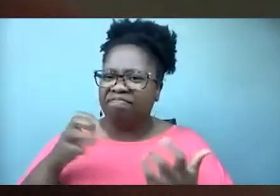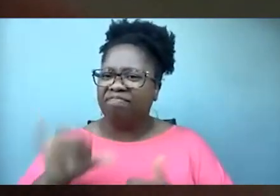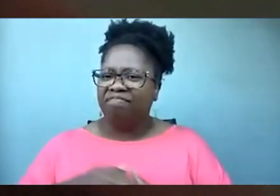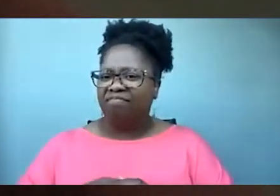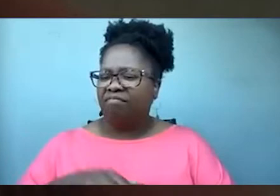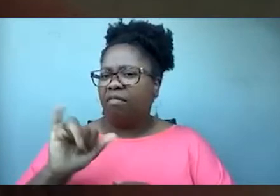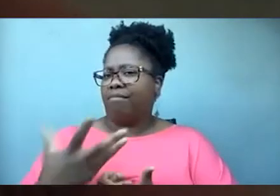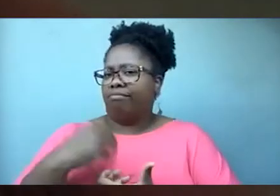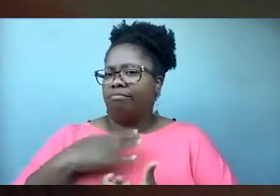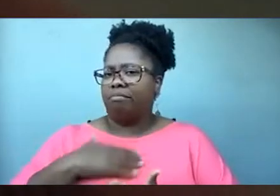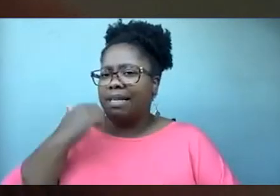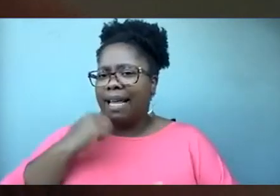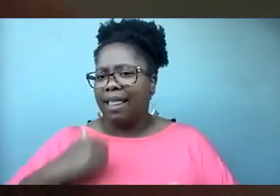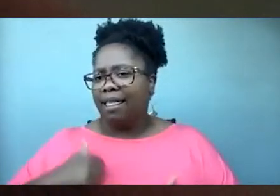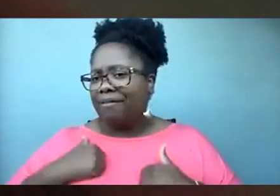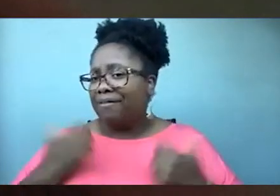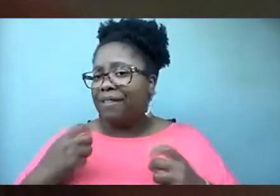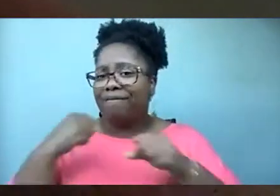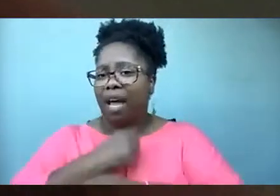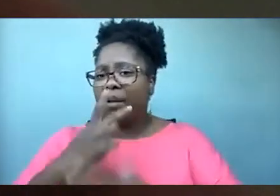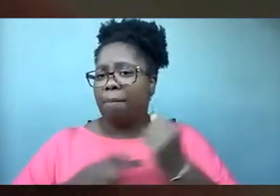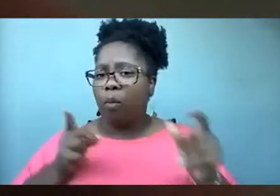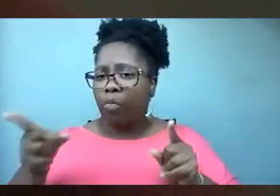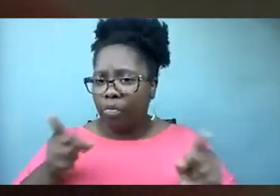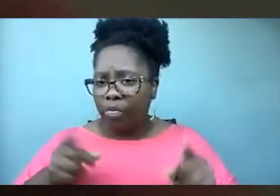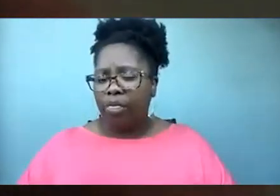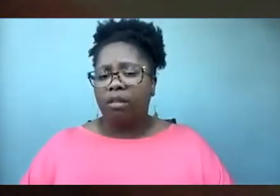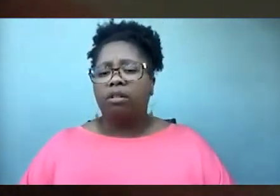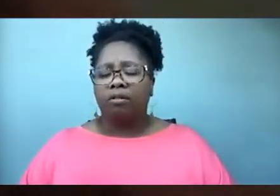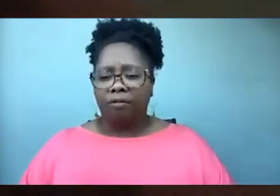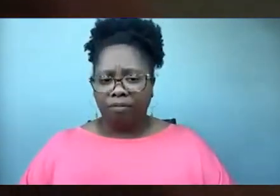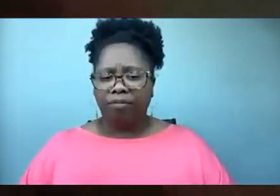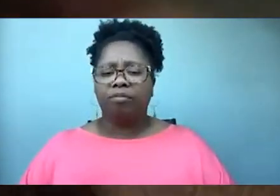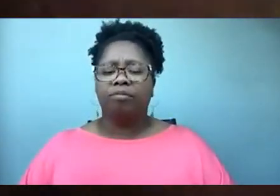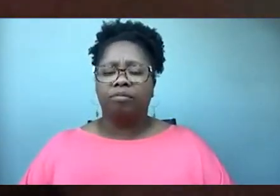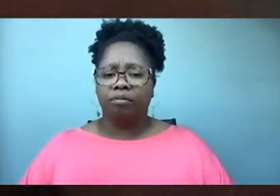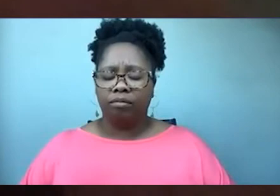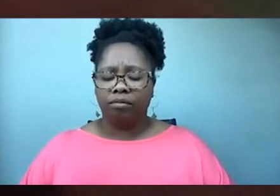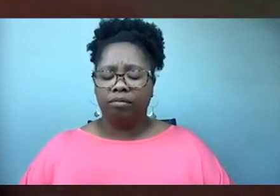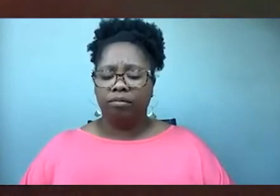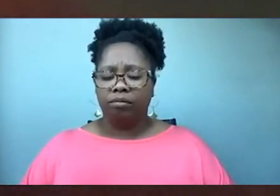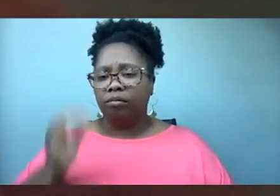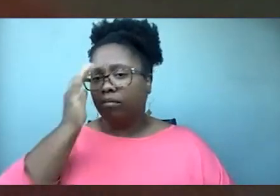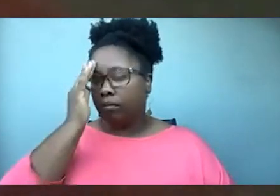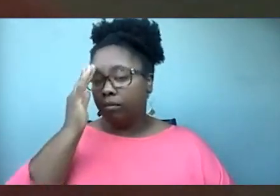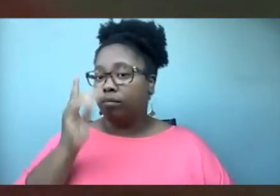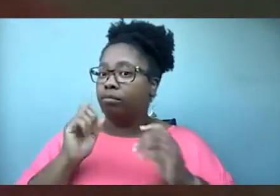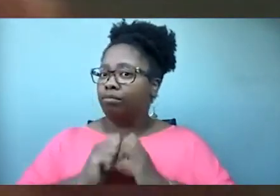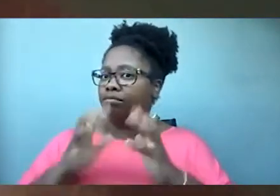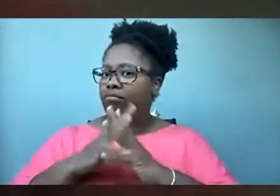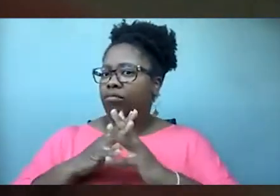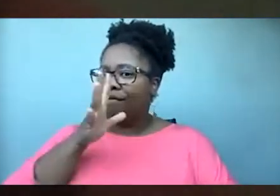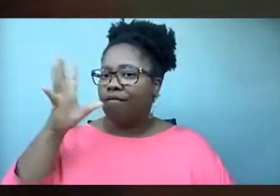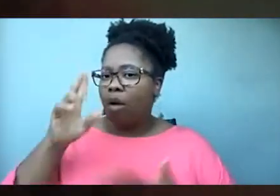deciding to start a farm project when I was at that time working as an independent filmmaker is pretty